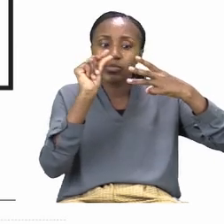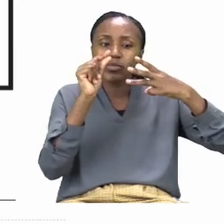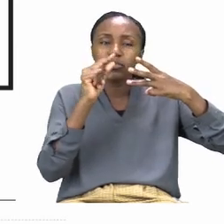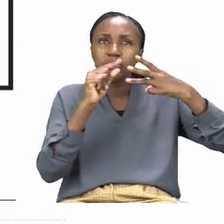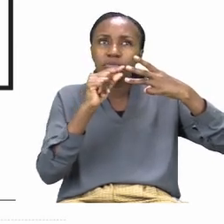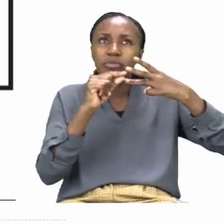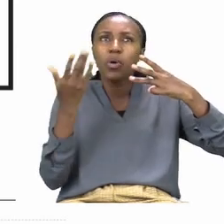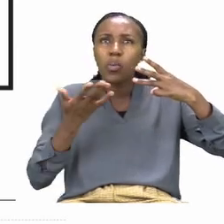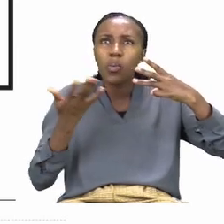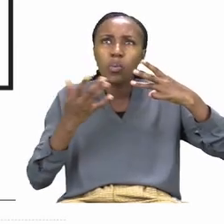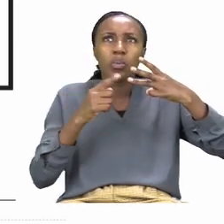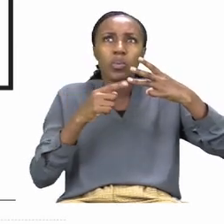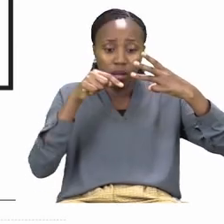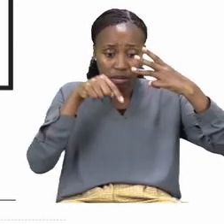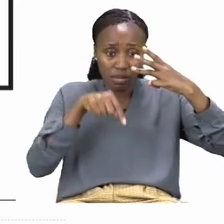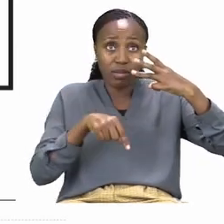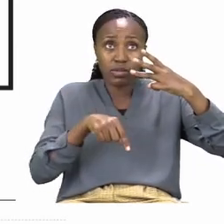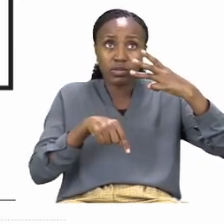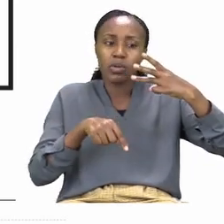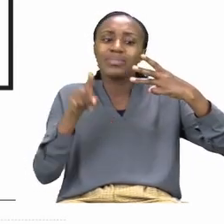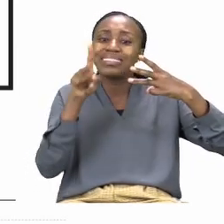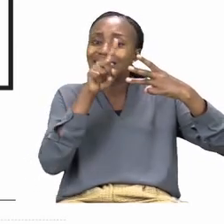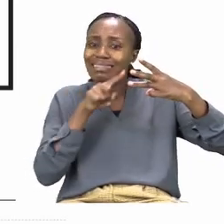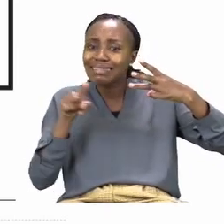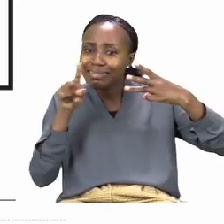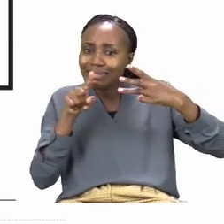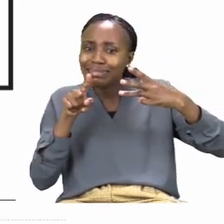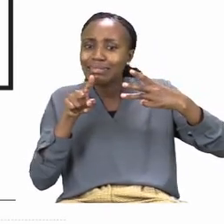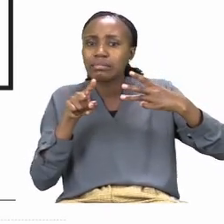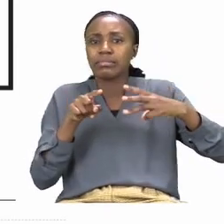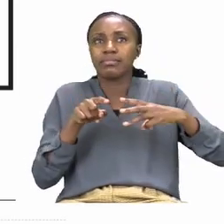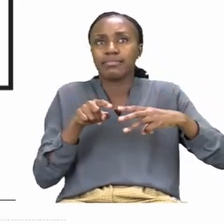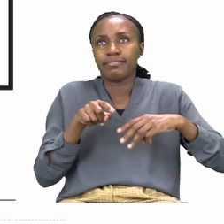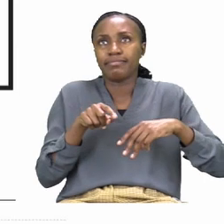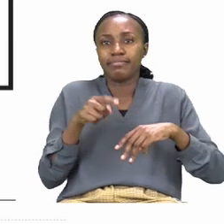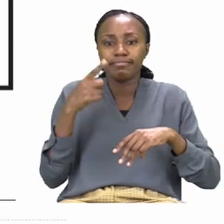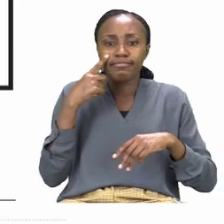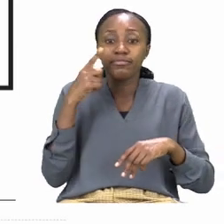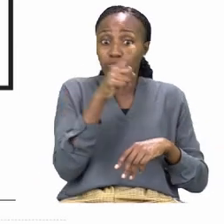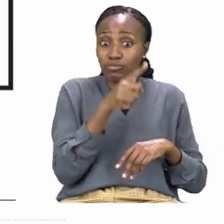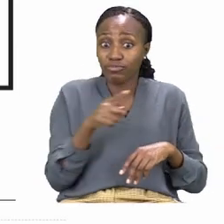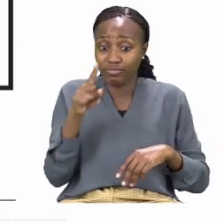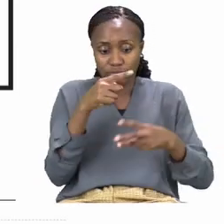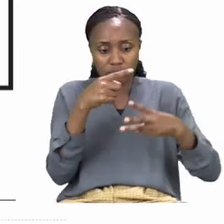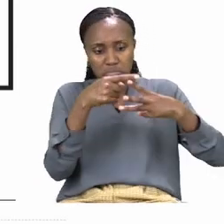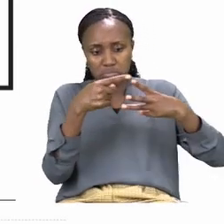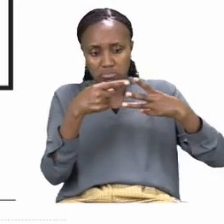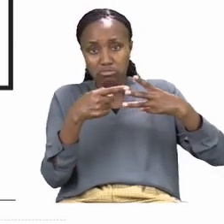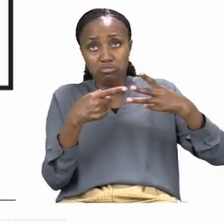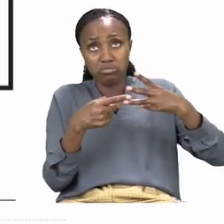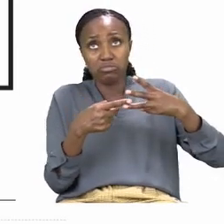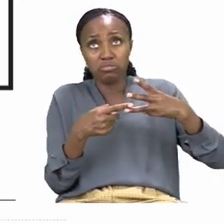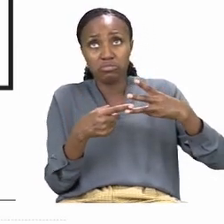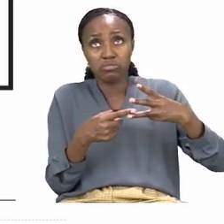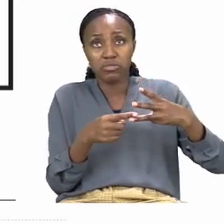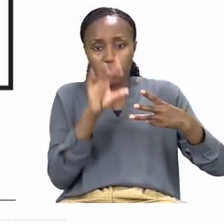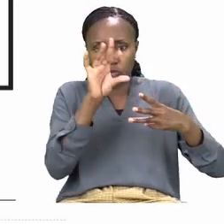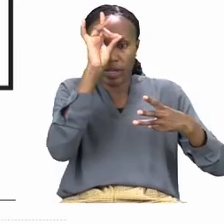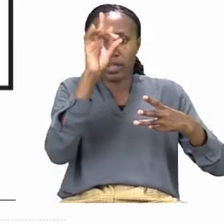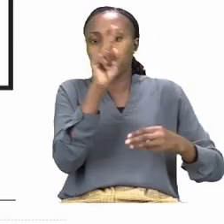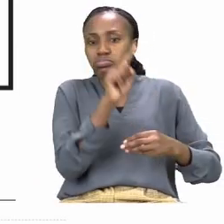I want you to go ahead on your own and find the words little, where, and